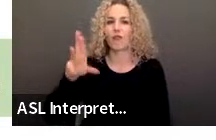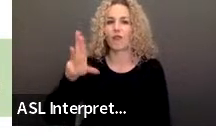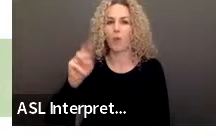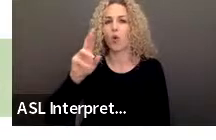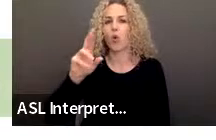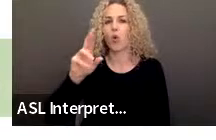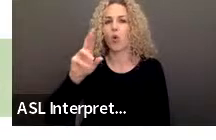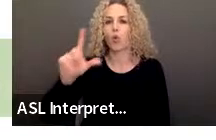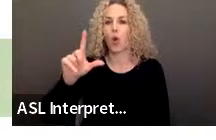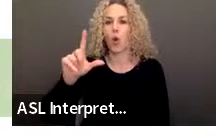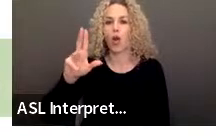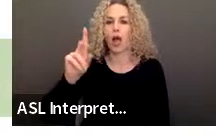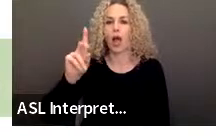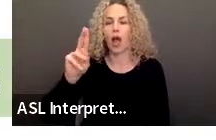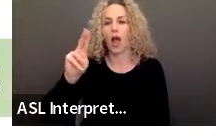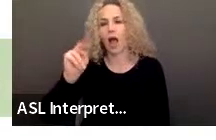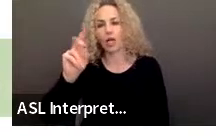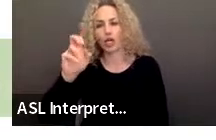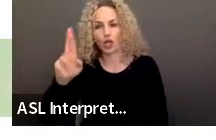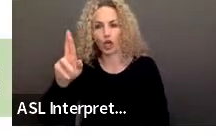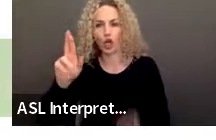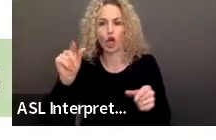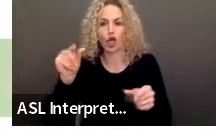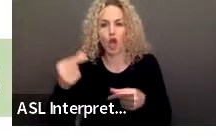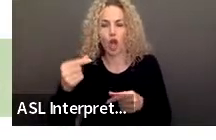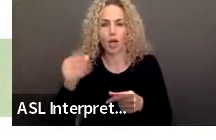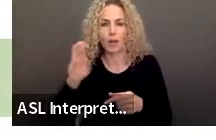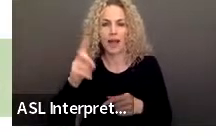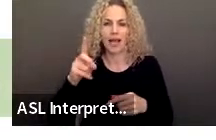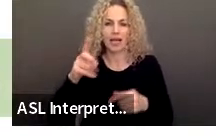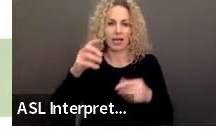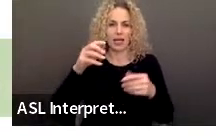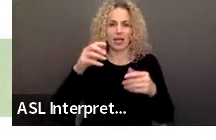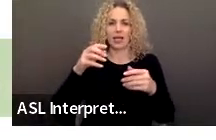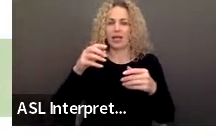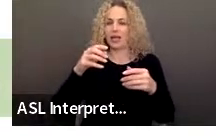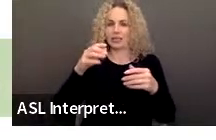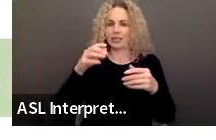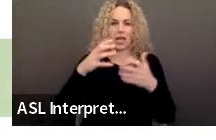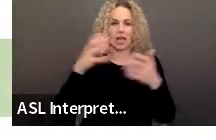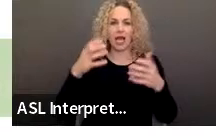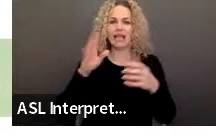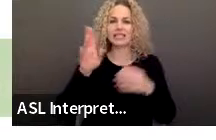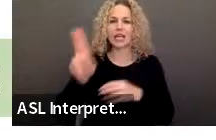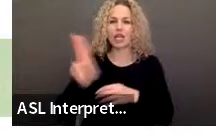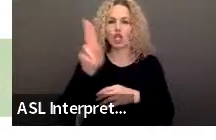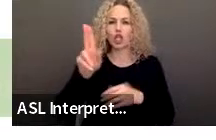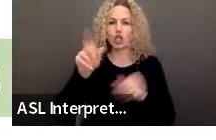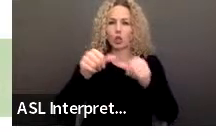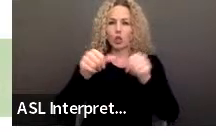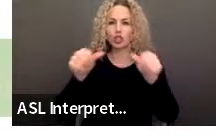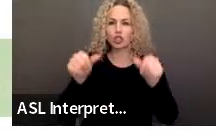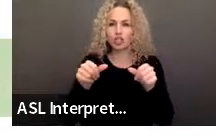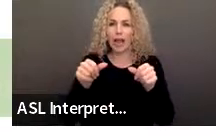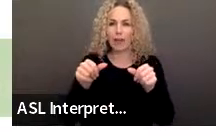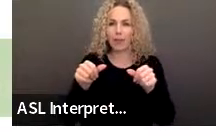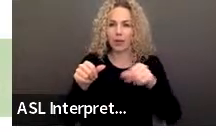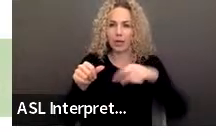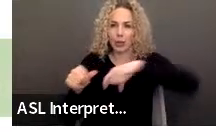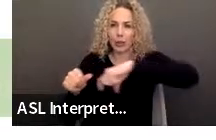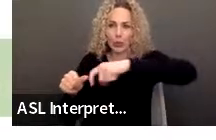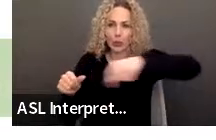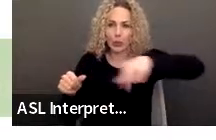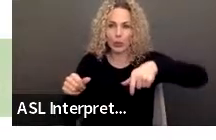bed in full swing with lots of crops growing. It's a U-shaped bed. On the image on the right shows